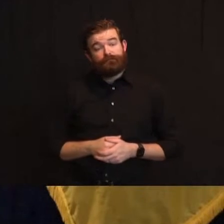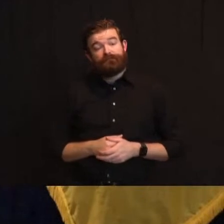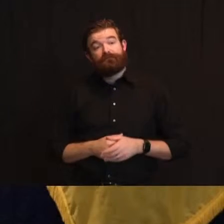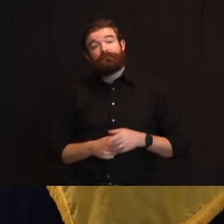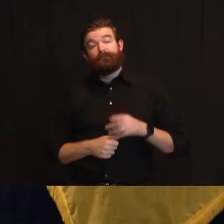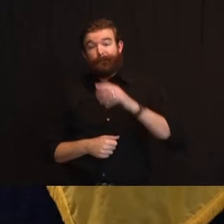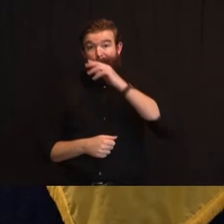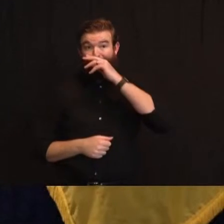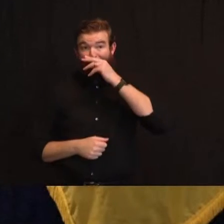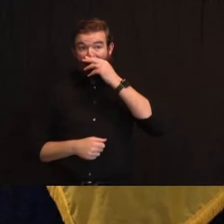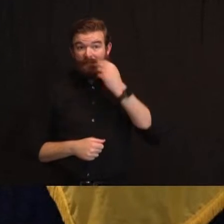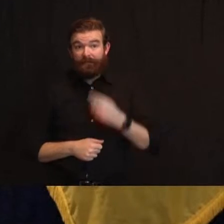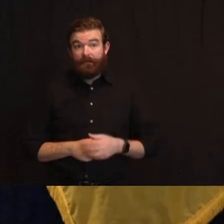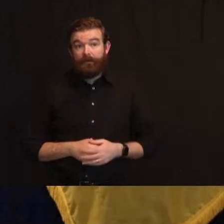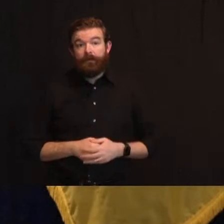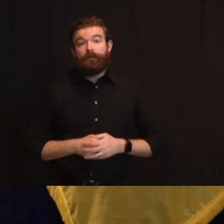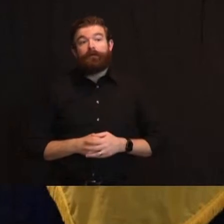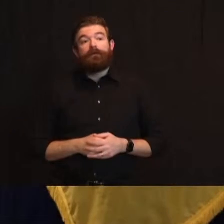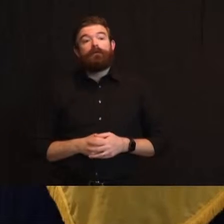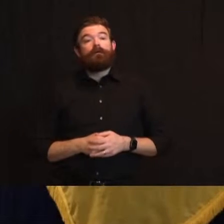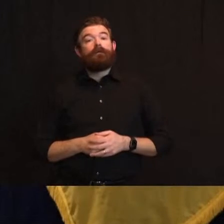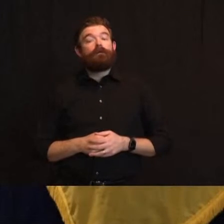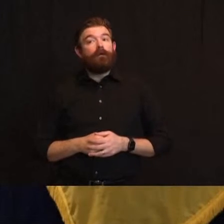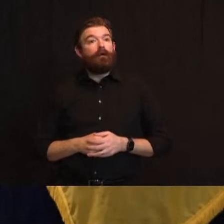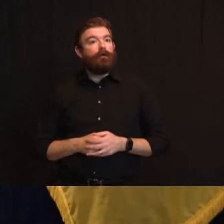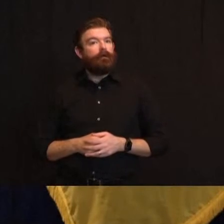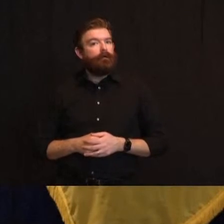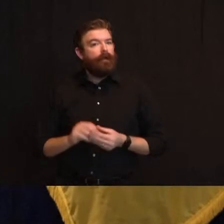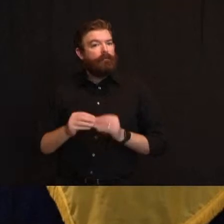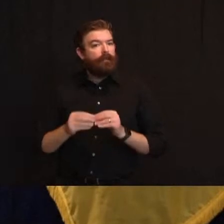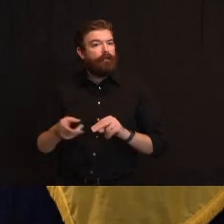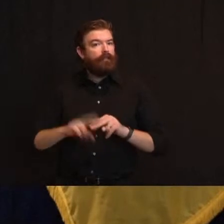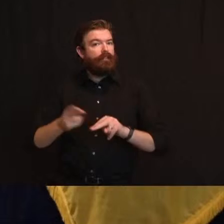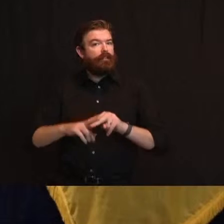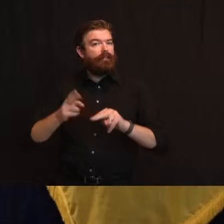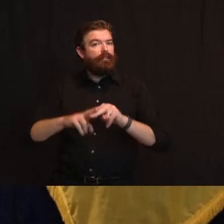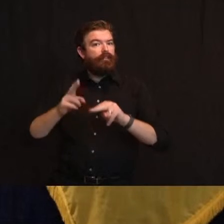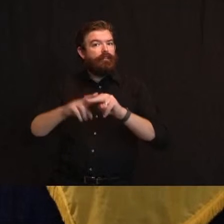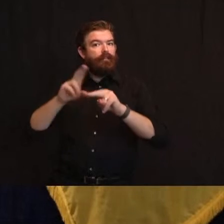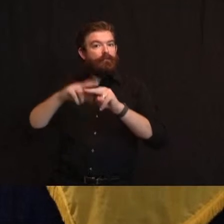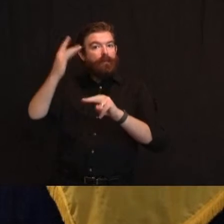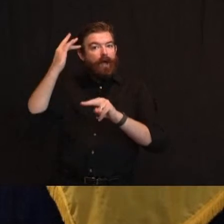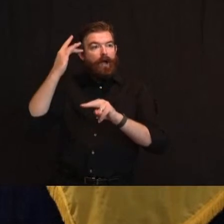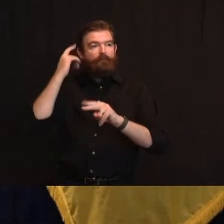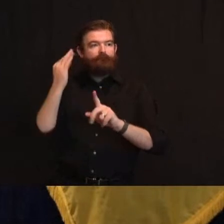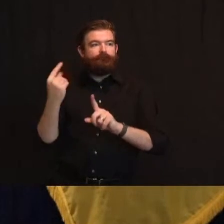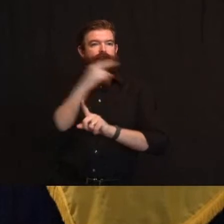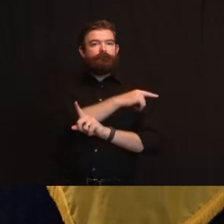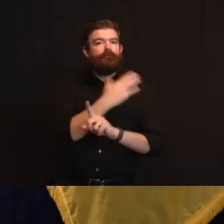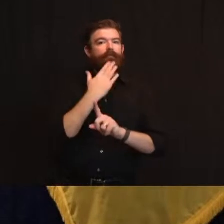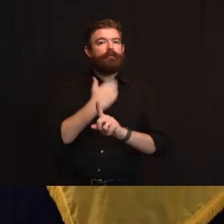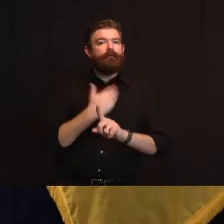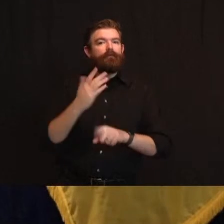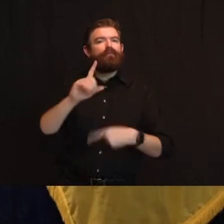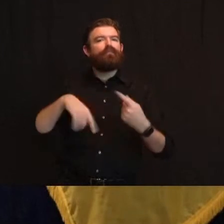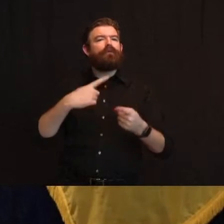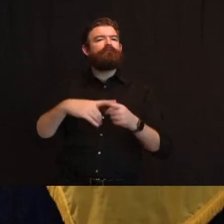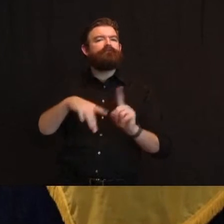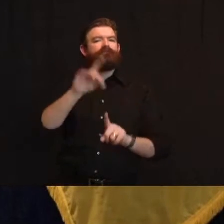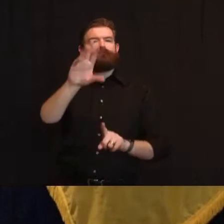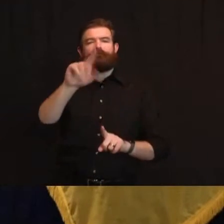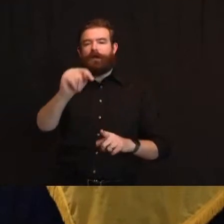would have thought that we'd be seeing it right now. So I'm mixed in terms of that first question, Judy. And then secondly,